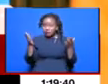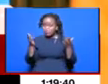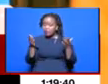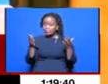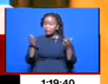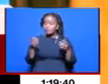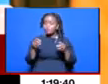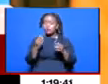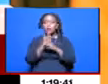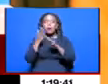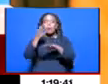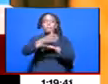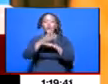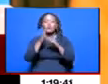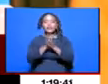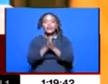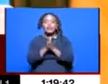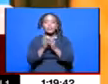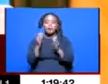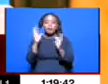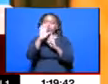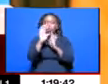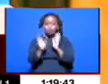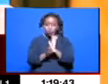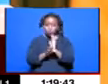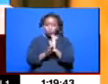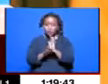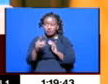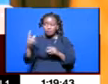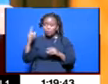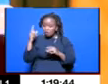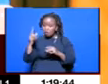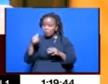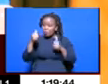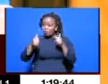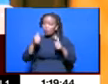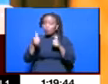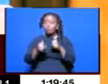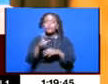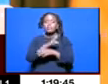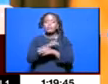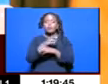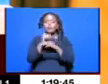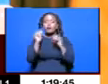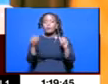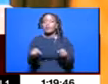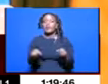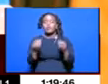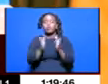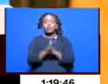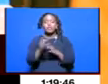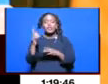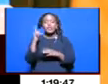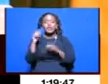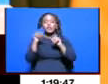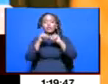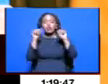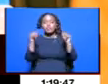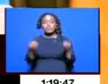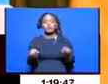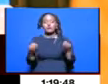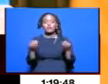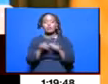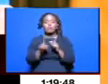and above the Constitution, a doctrine that is nonetheless applicable in our legal system and which we have to